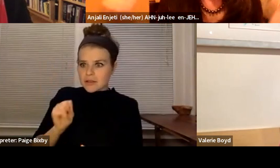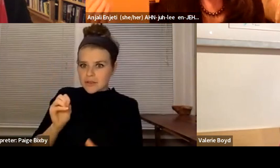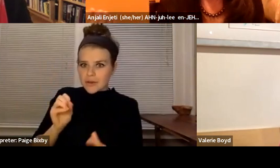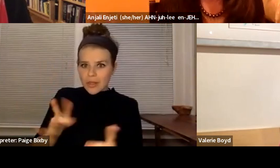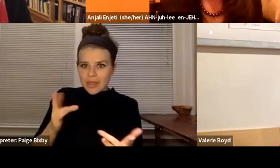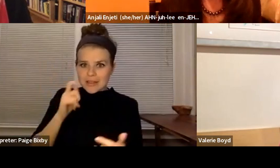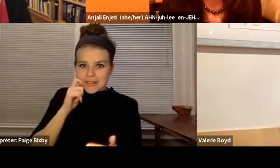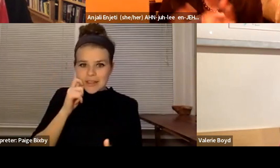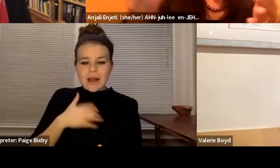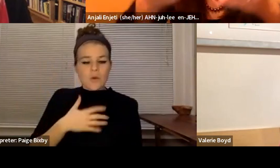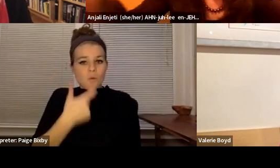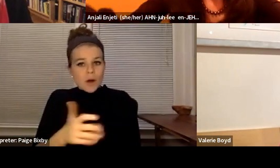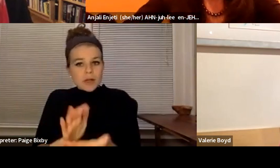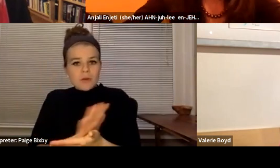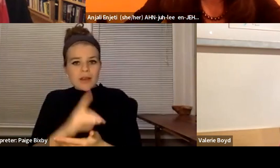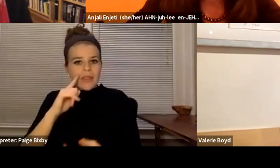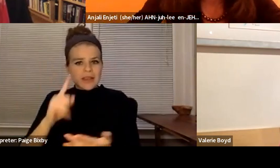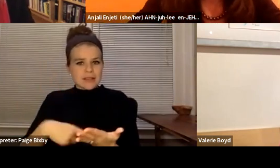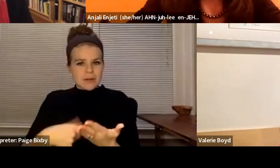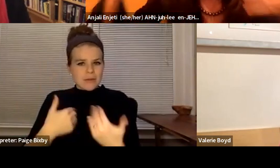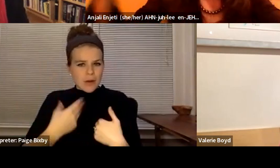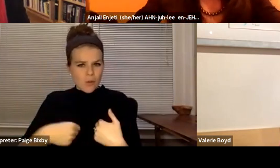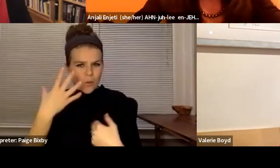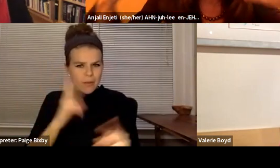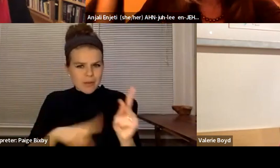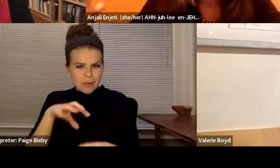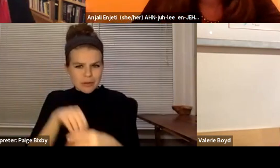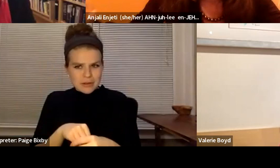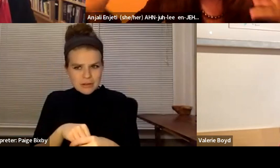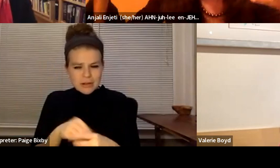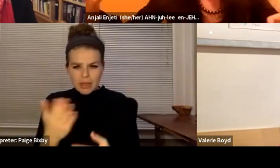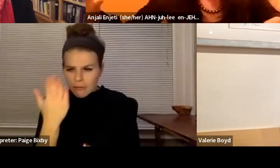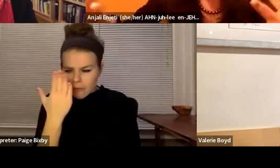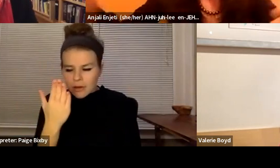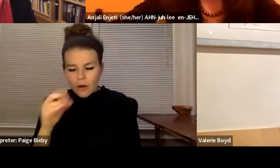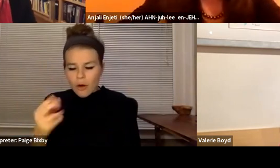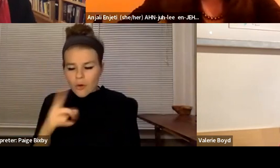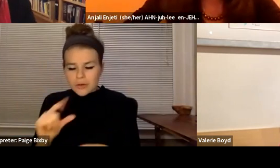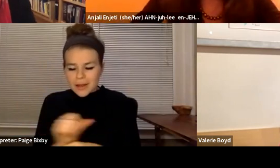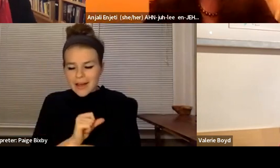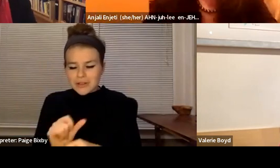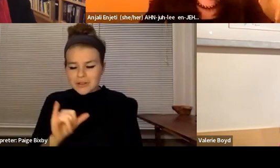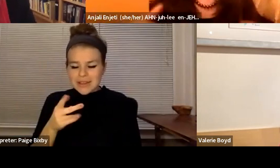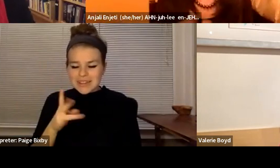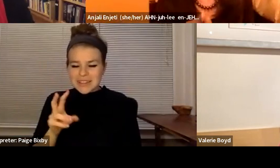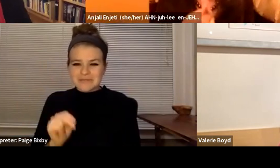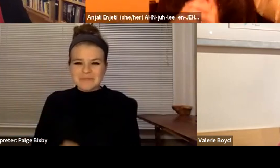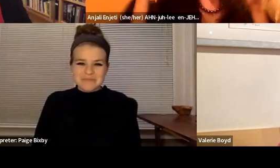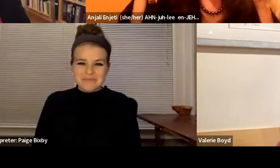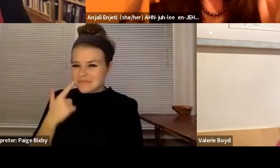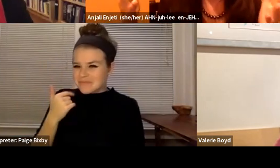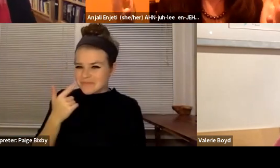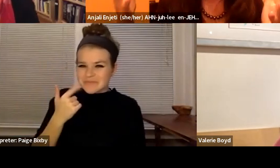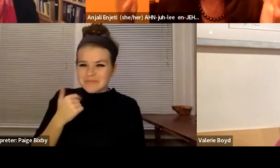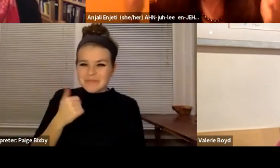I would see a movie and sometimes think it had white people in it until like got closer and was like, oh, this is actually a Hindi movie. But they put